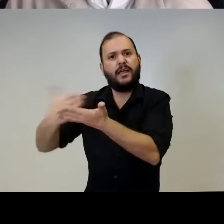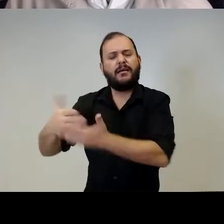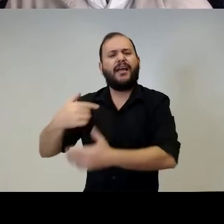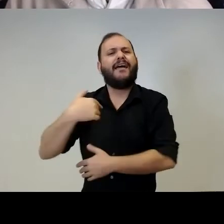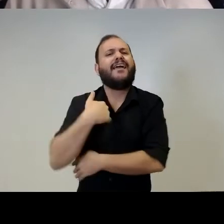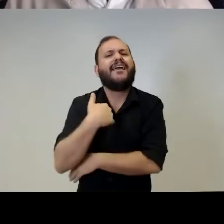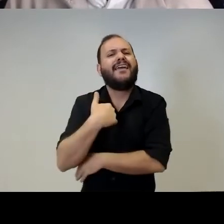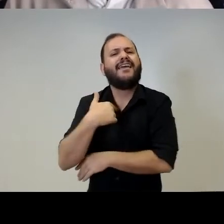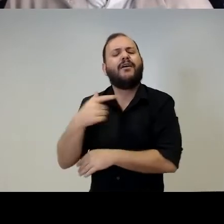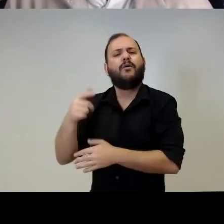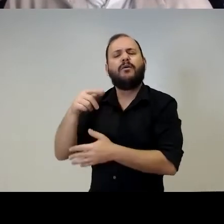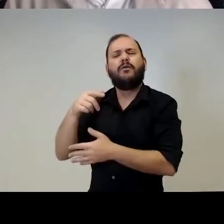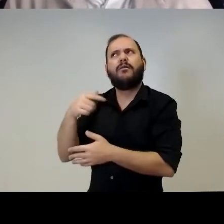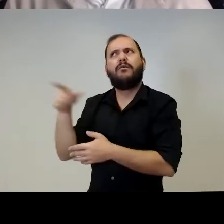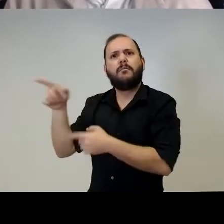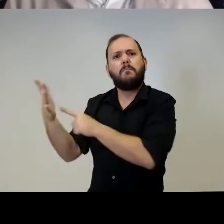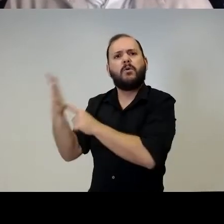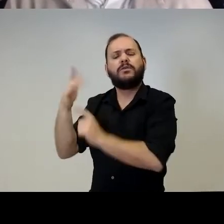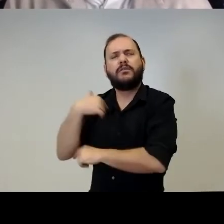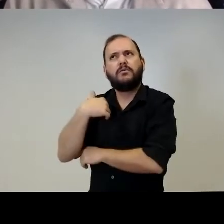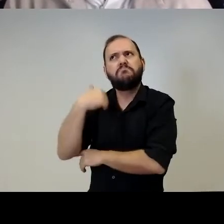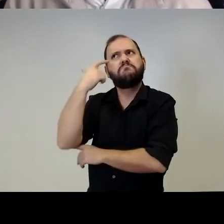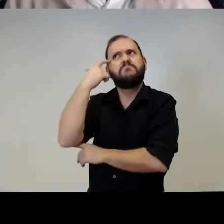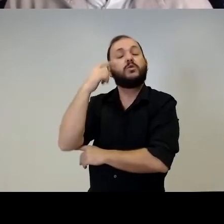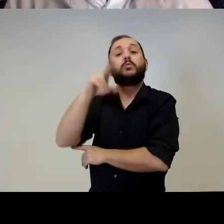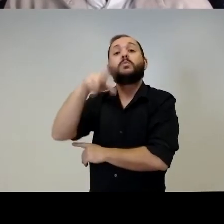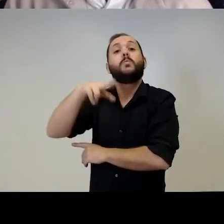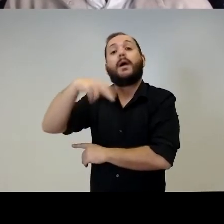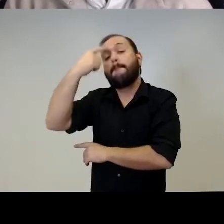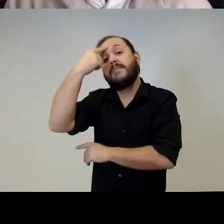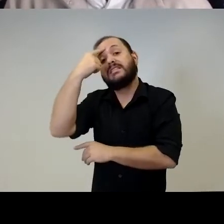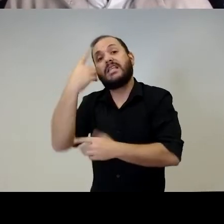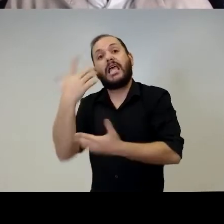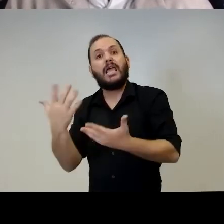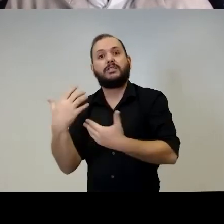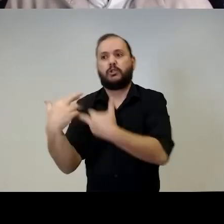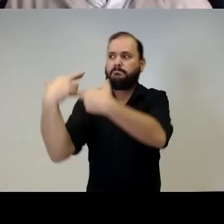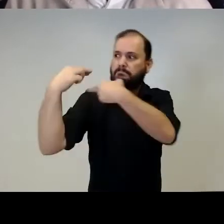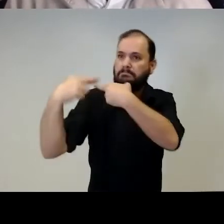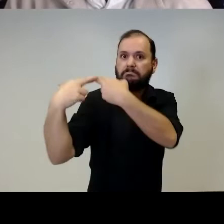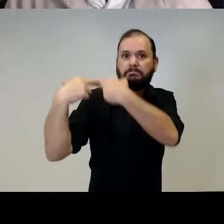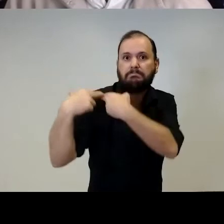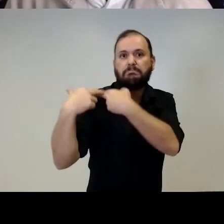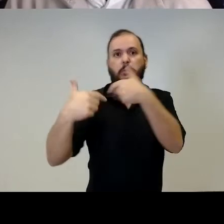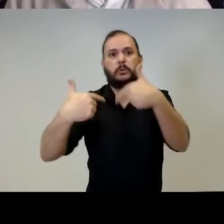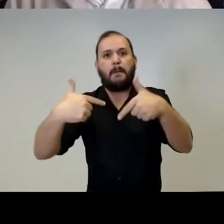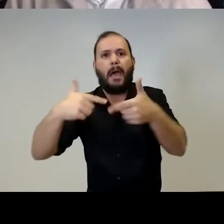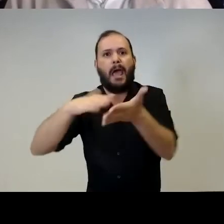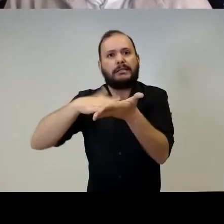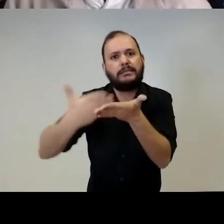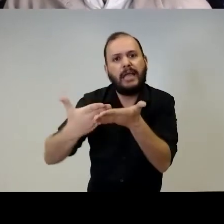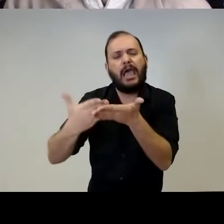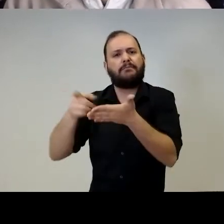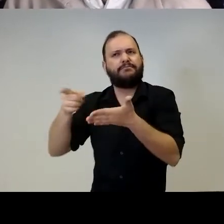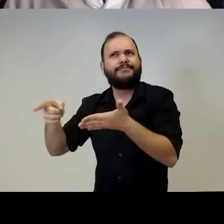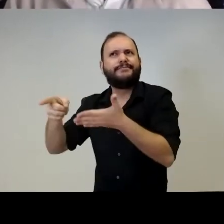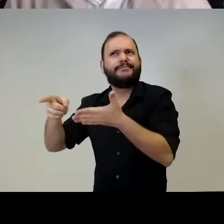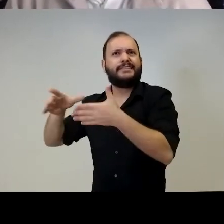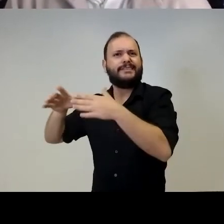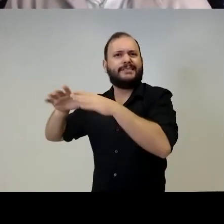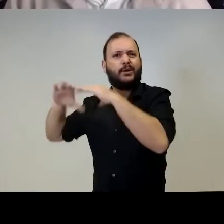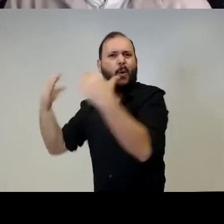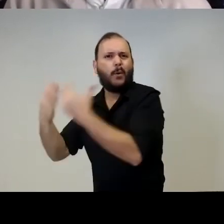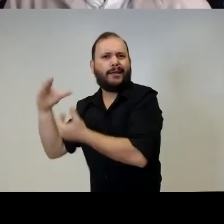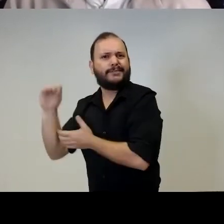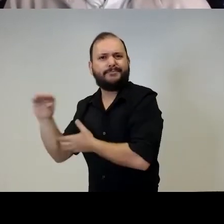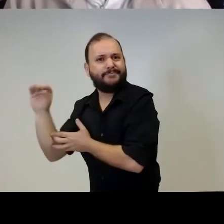interpreting. Again, in the settings of conference interpreter, you have communication between peers. There's high level of